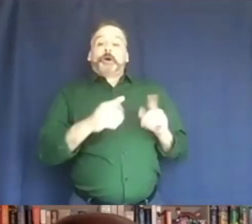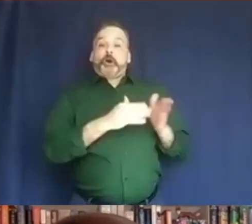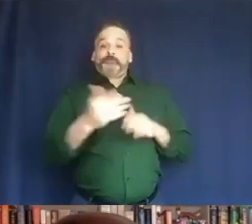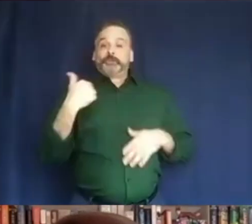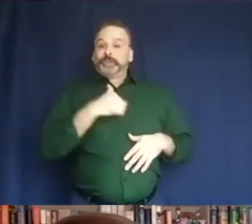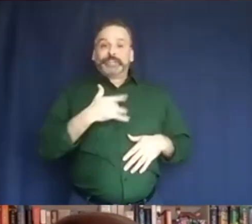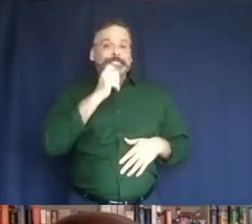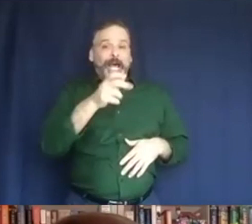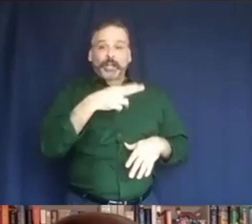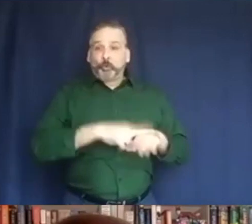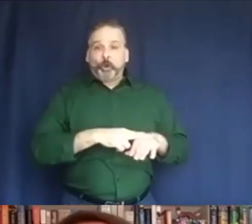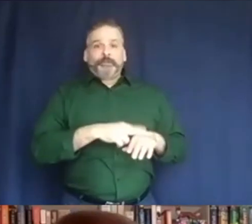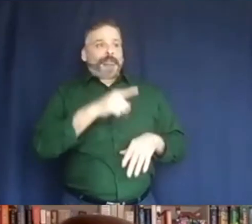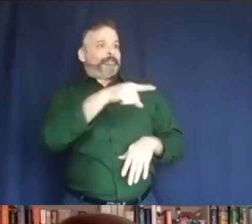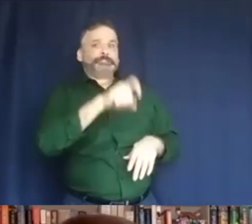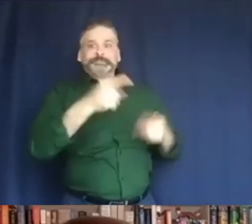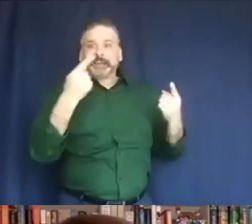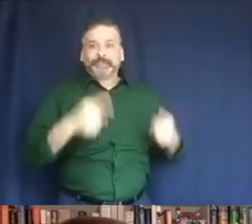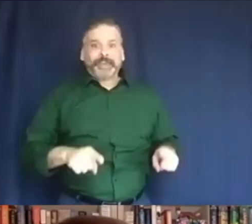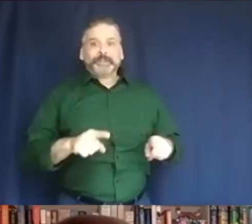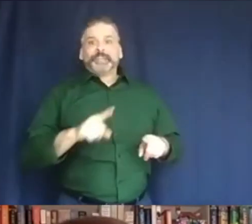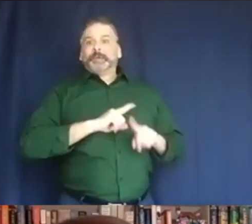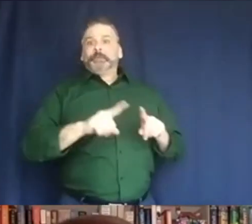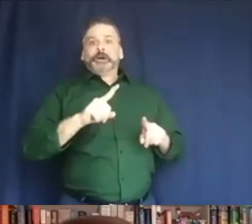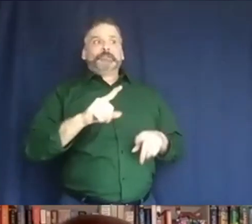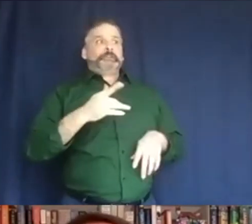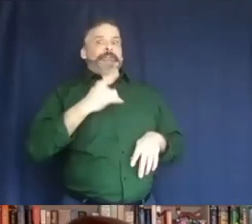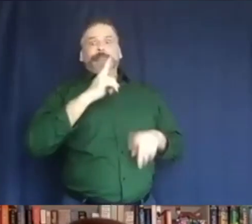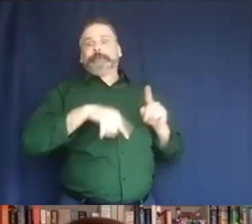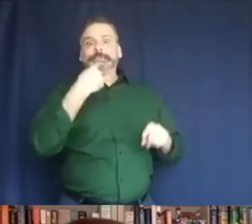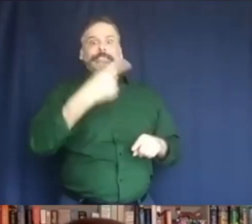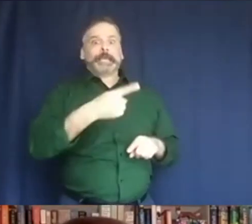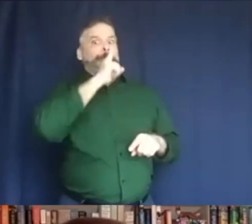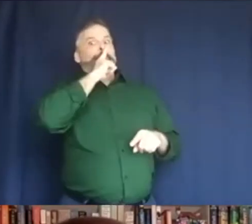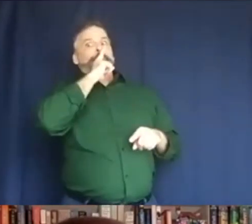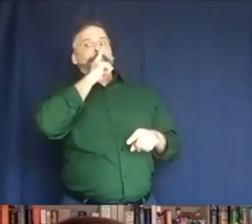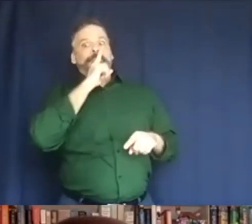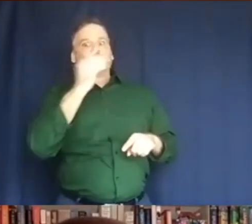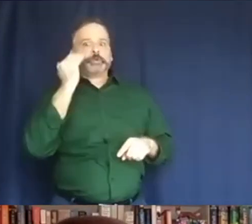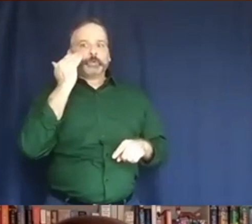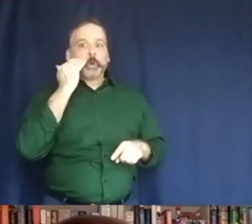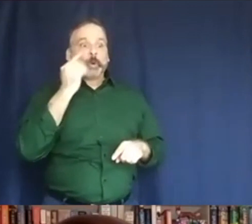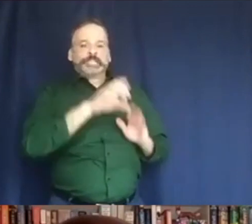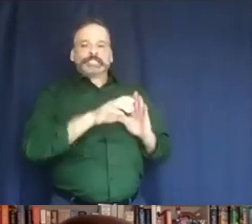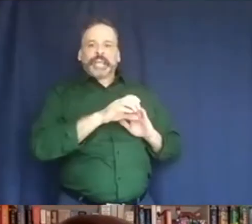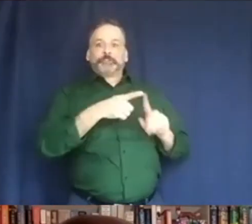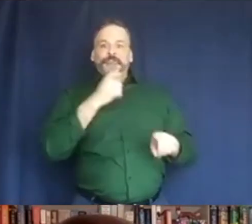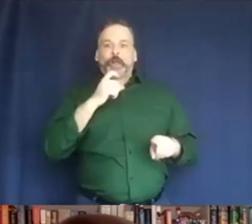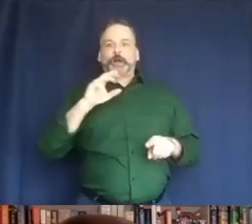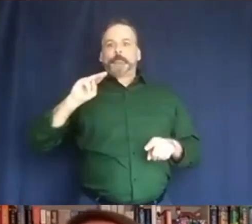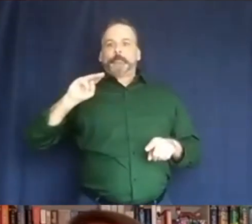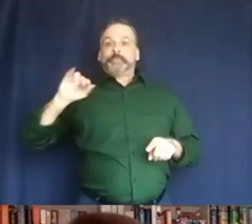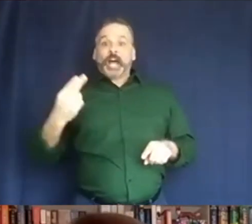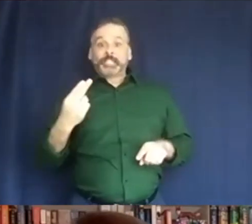normal and it shouldn't be this way, but we don't feel that we can say that out loud. And, you know, these characters from mythology, when you put